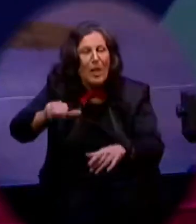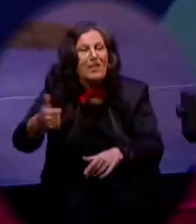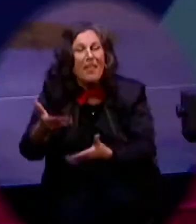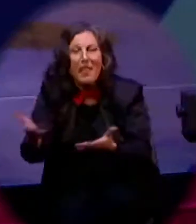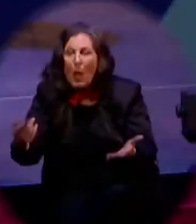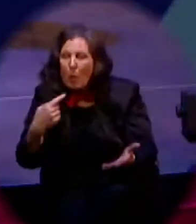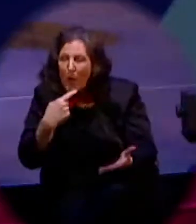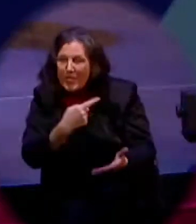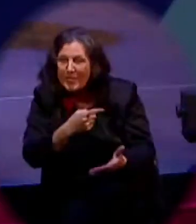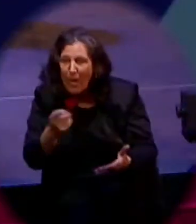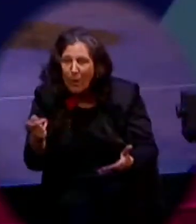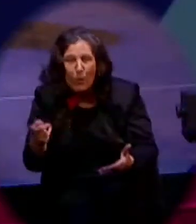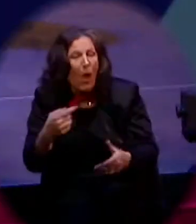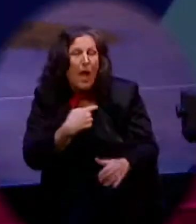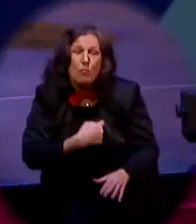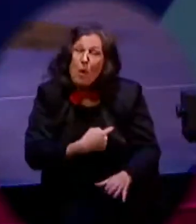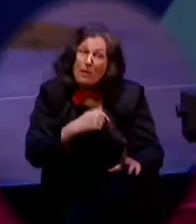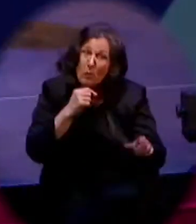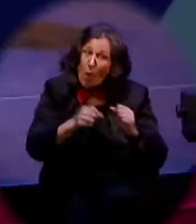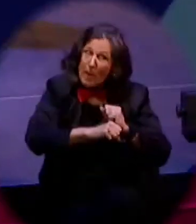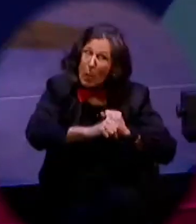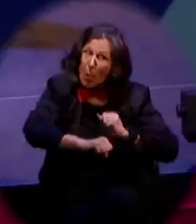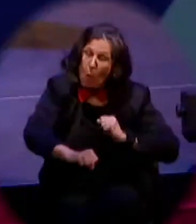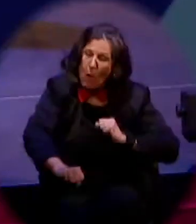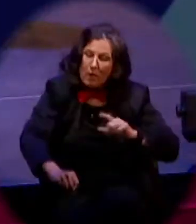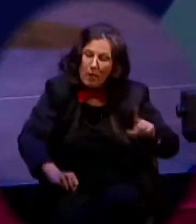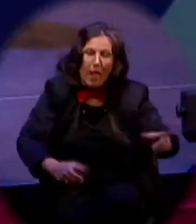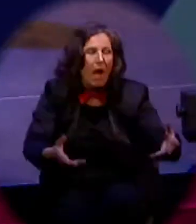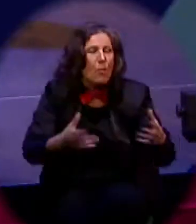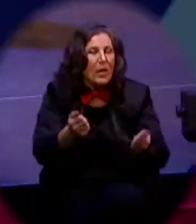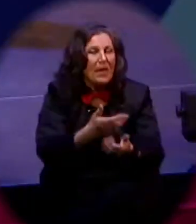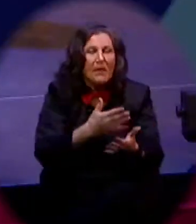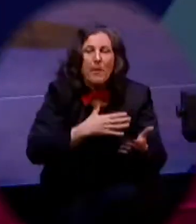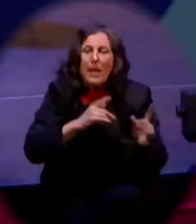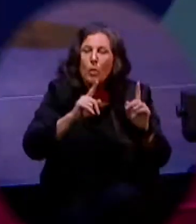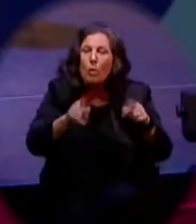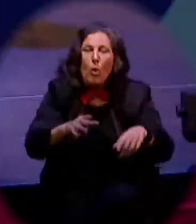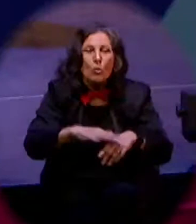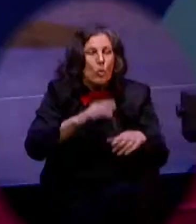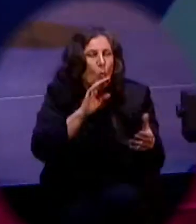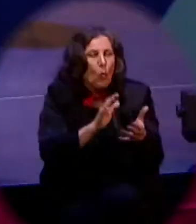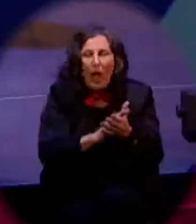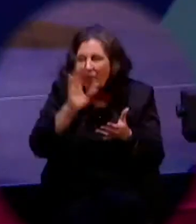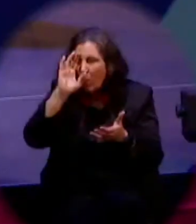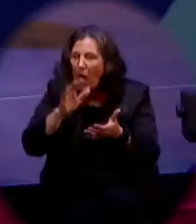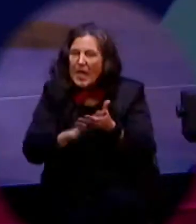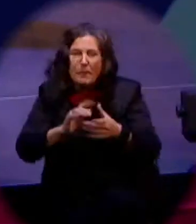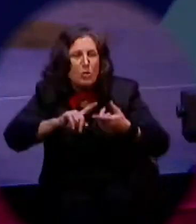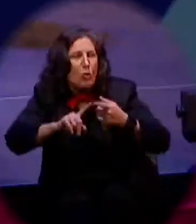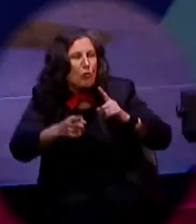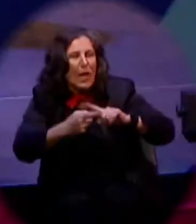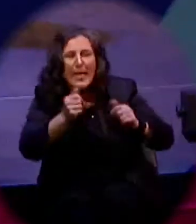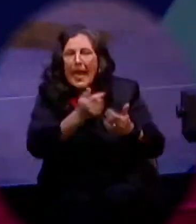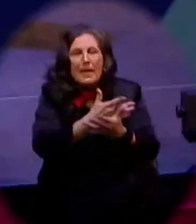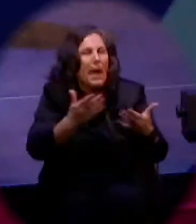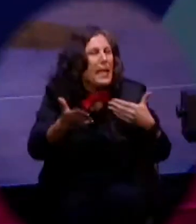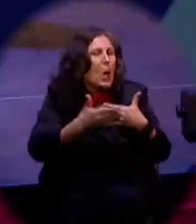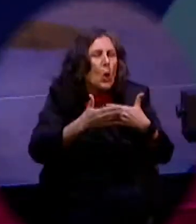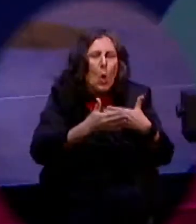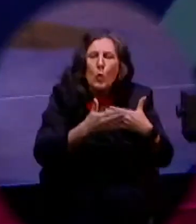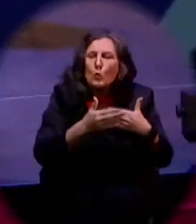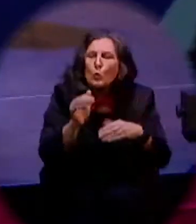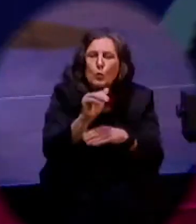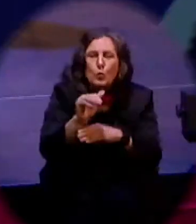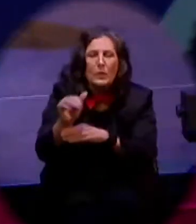to tell you guys, I promise it won't be long. I want everybody to go to your wife, your husband, your friend, anybody close to you